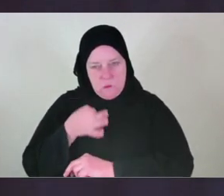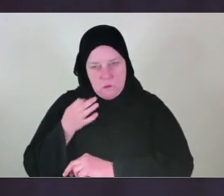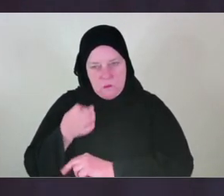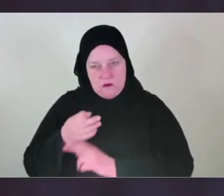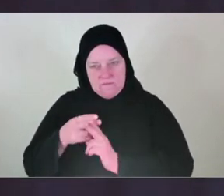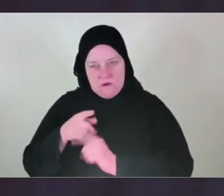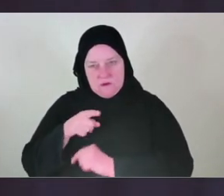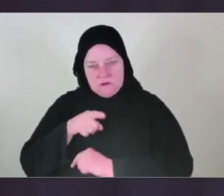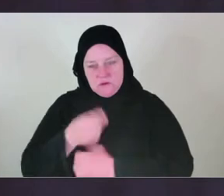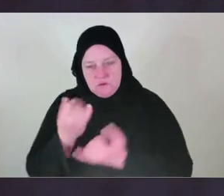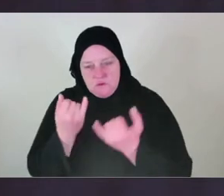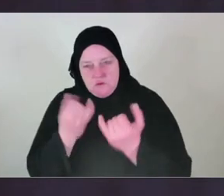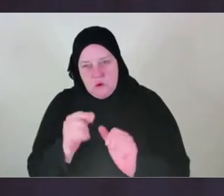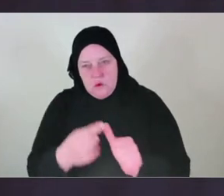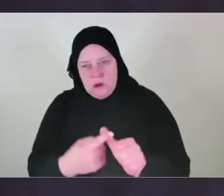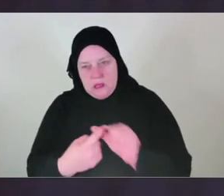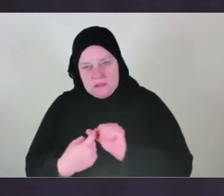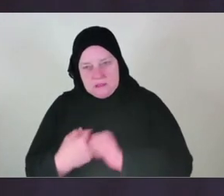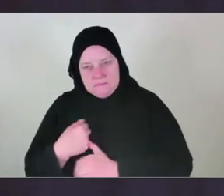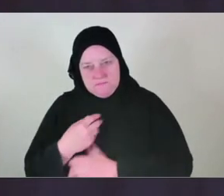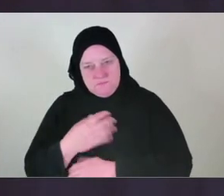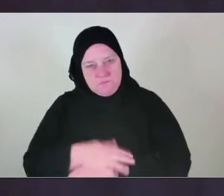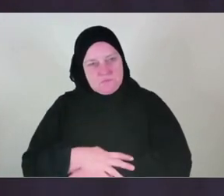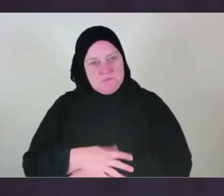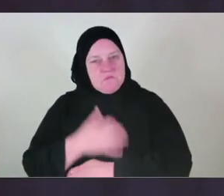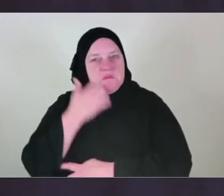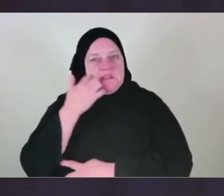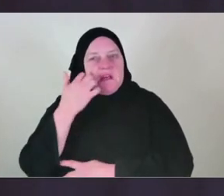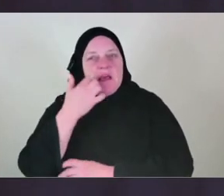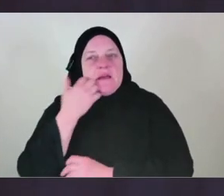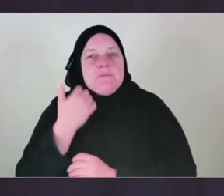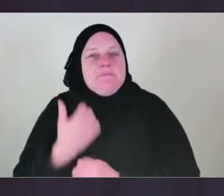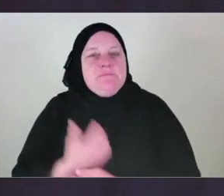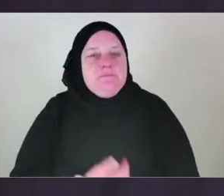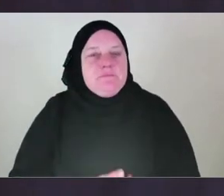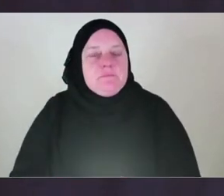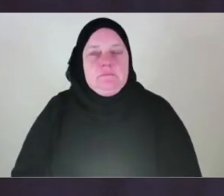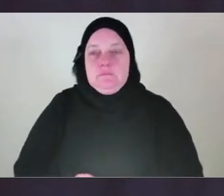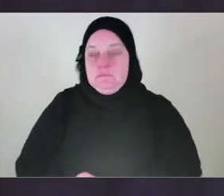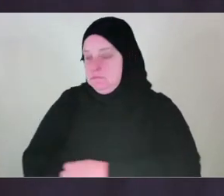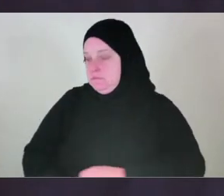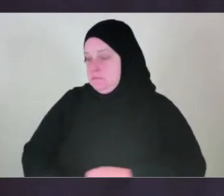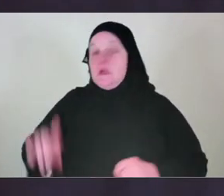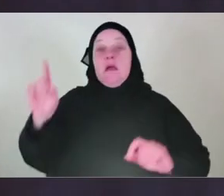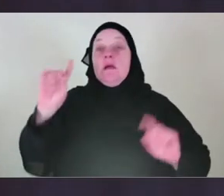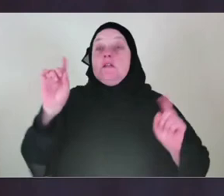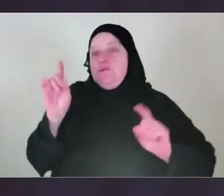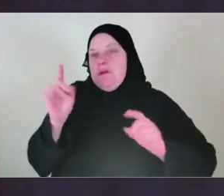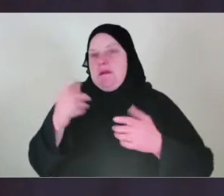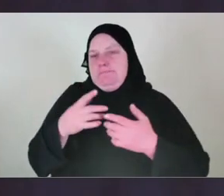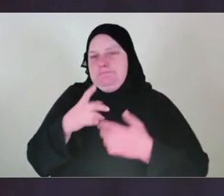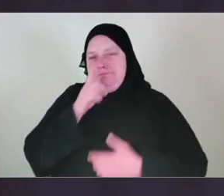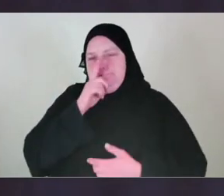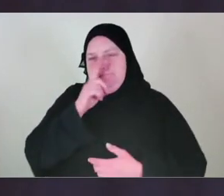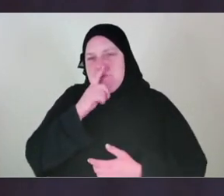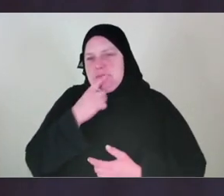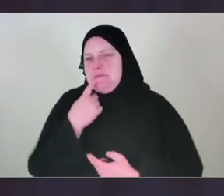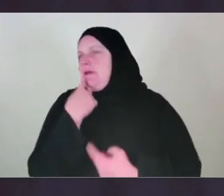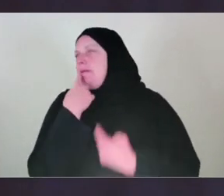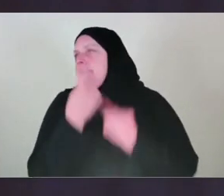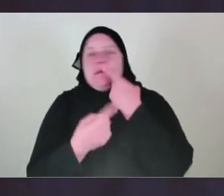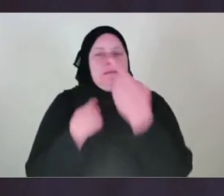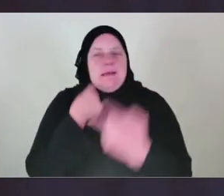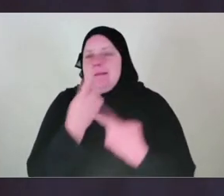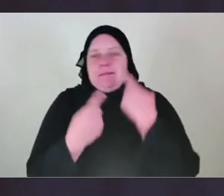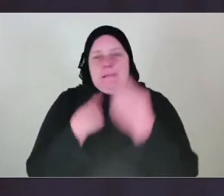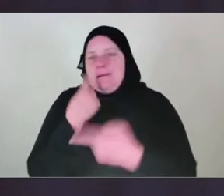pounce on you. Today, you have people giving their opinion everywhere because they're in safe zones so they can